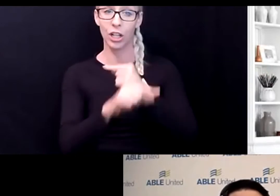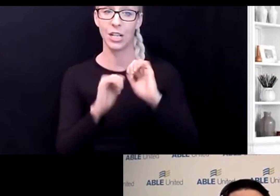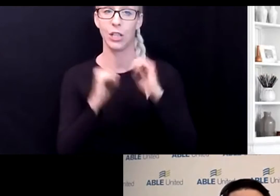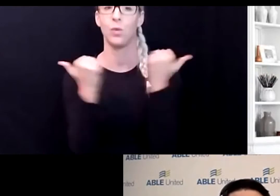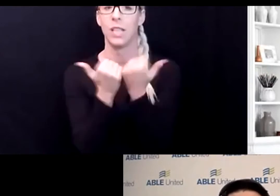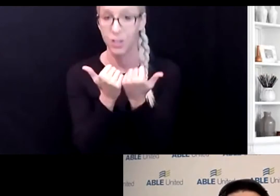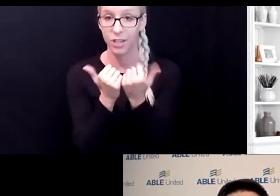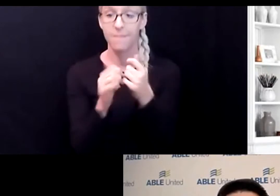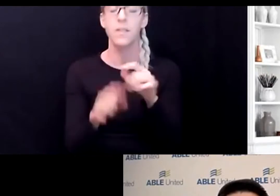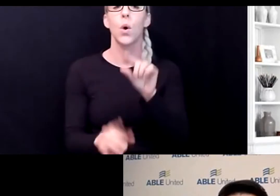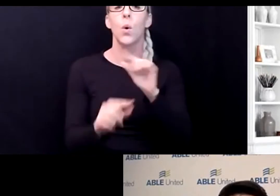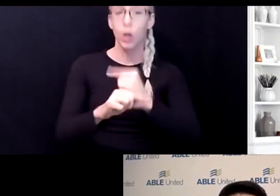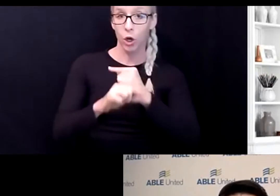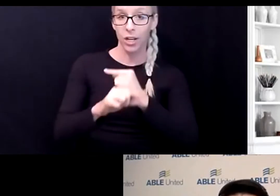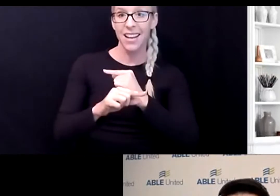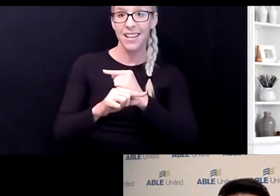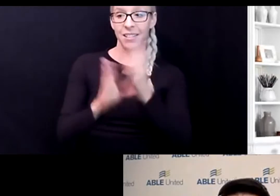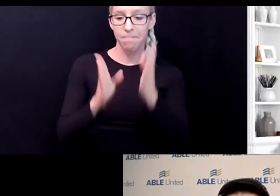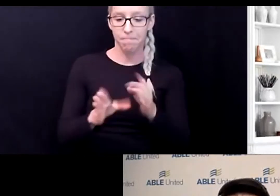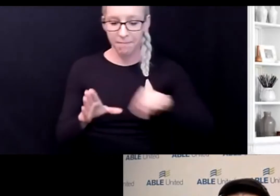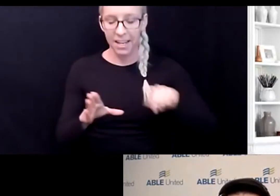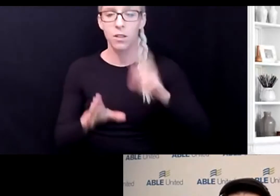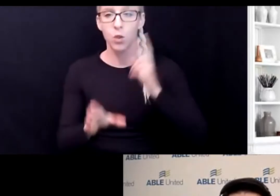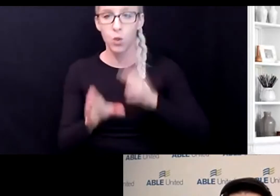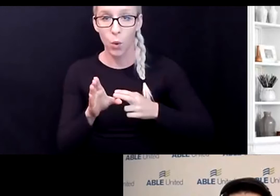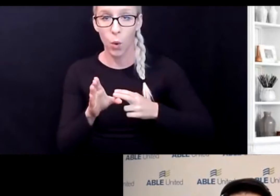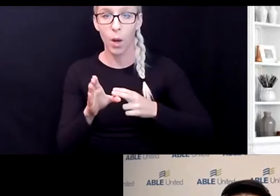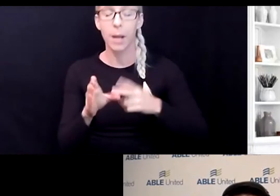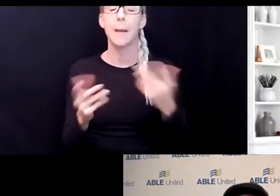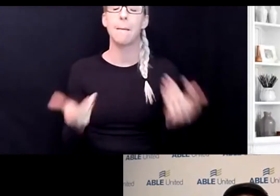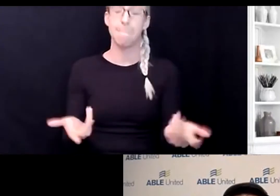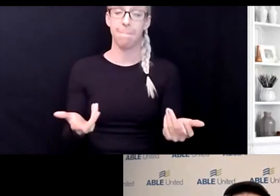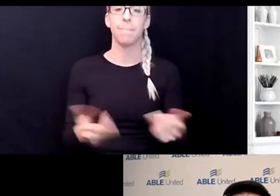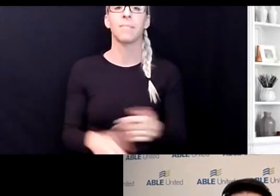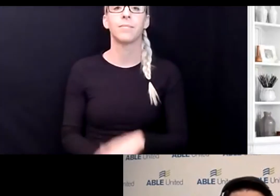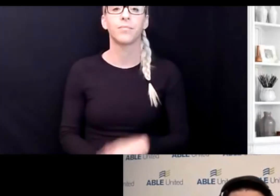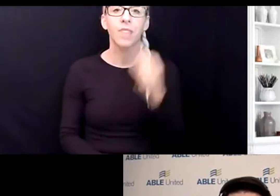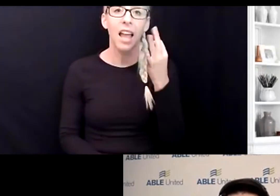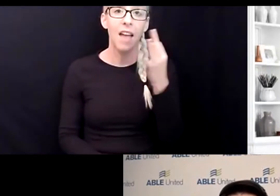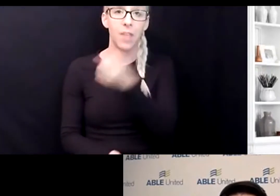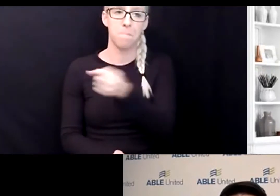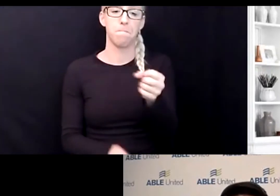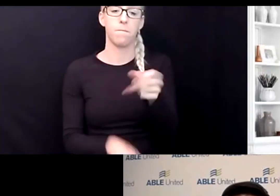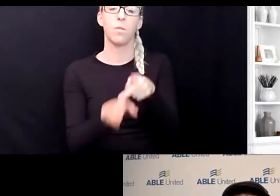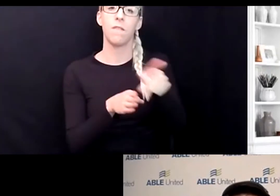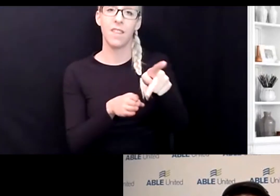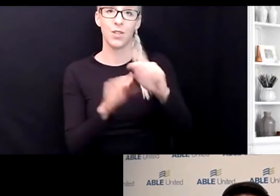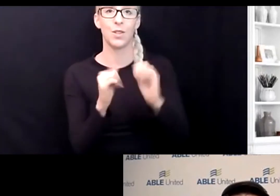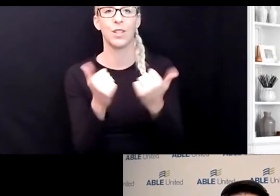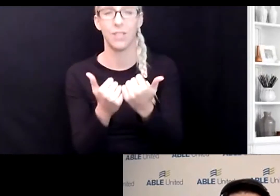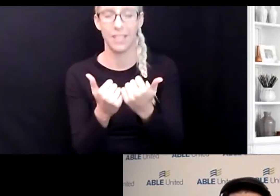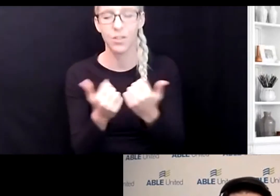join. So that would obviously give a little bit of, if they belong to a professional association, little pieces like